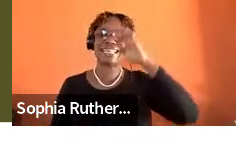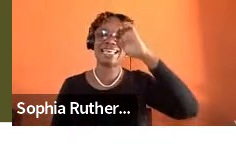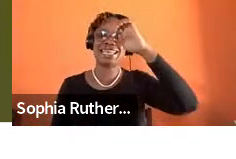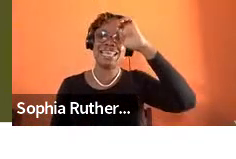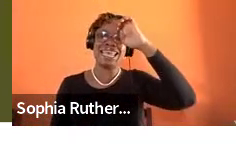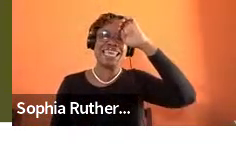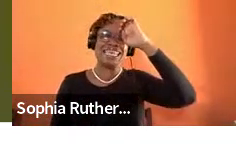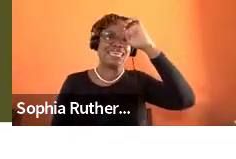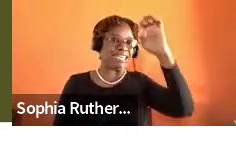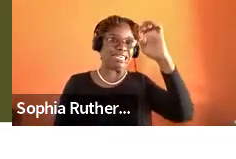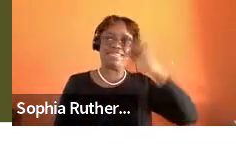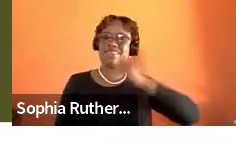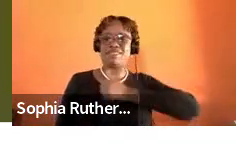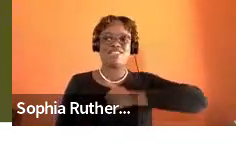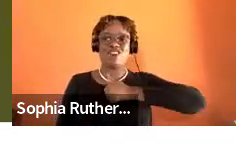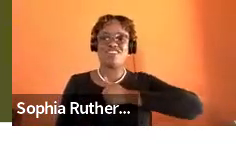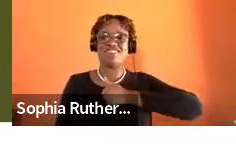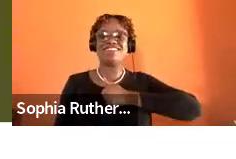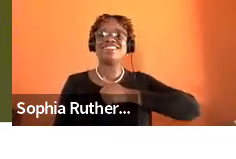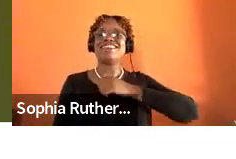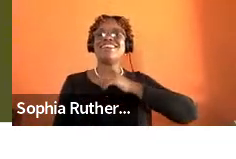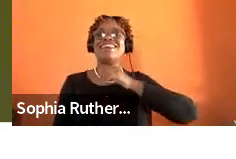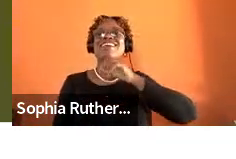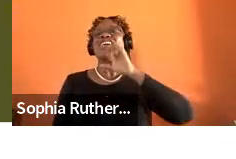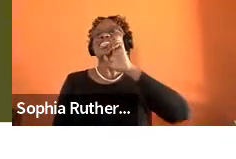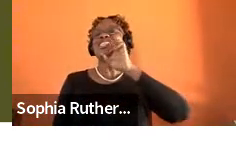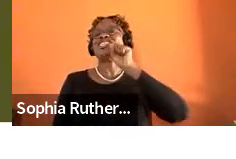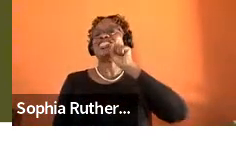Dr. Parry. She will speak on